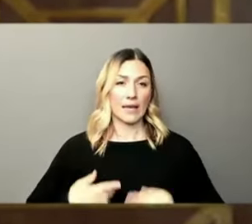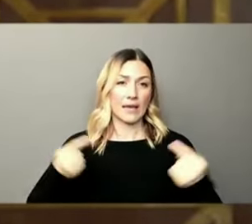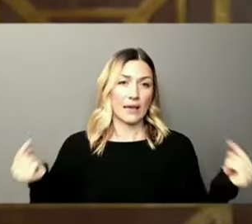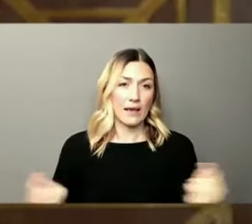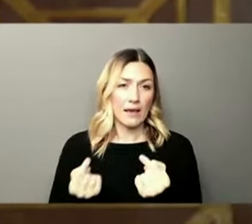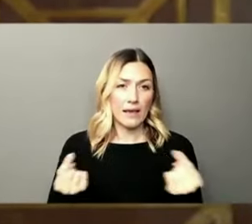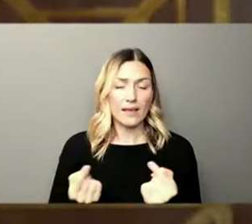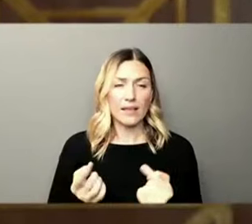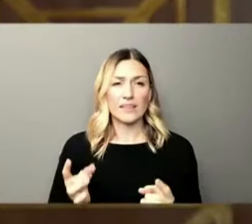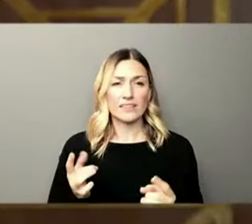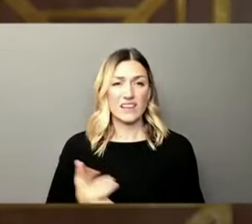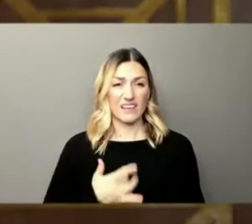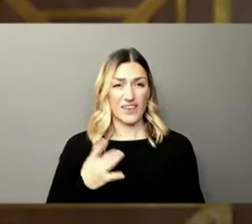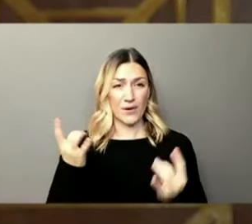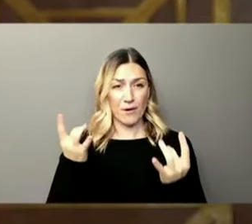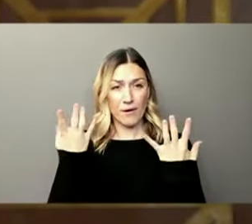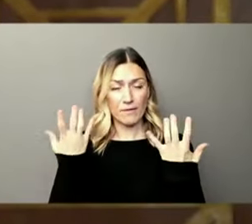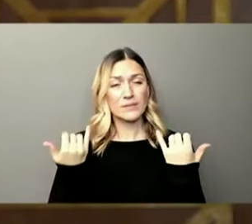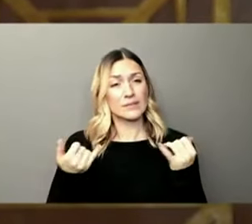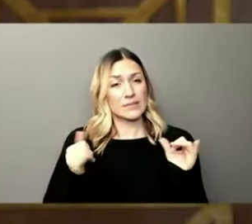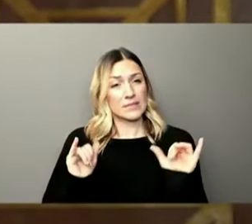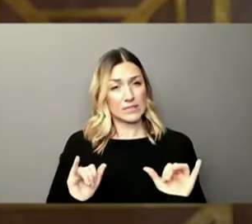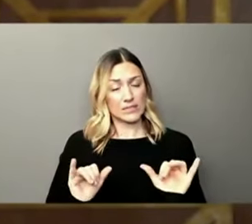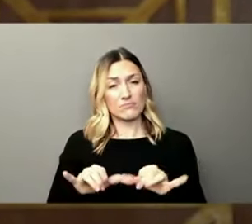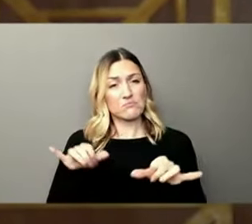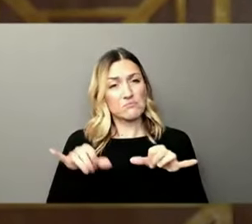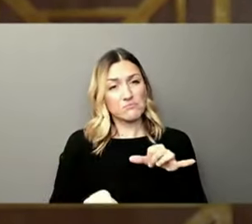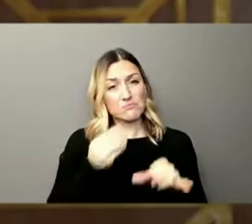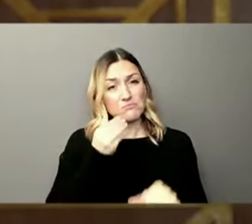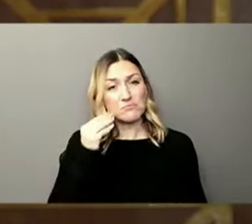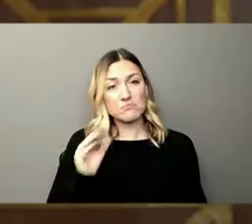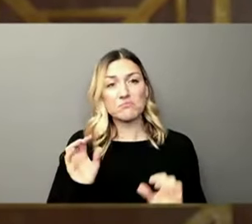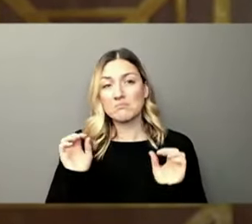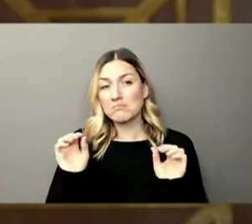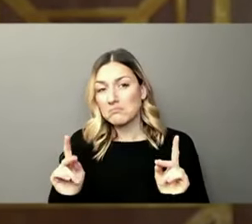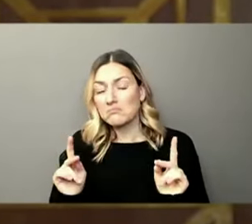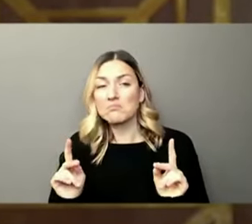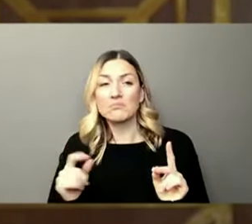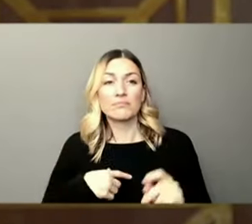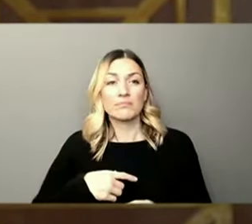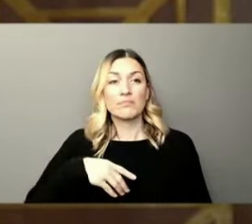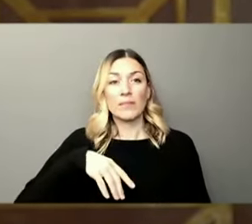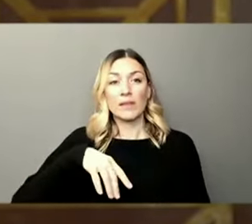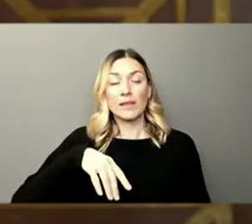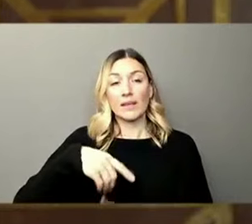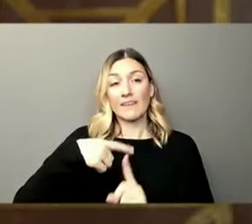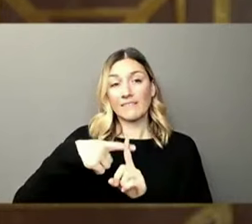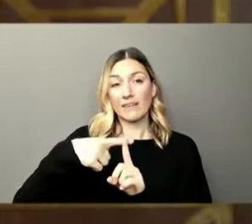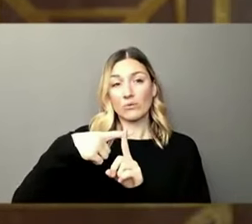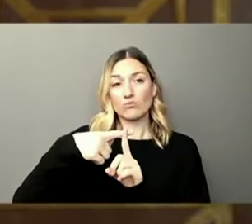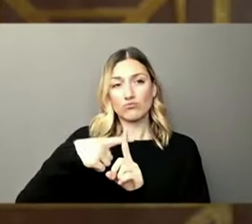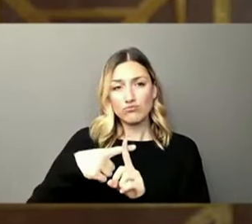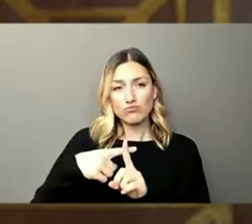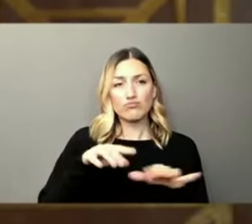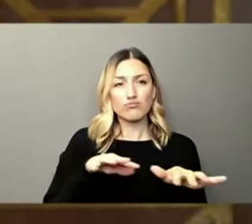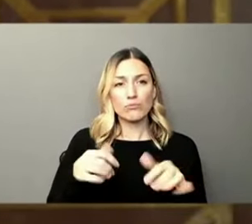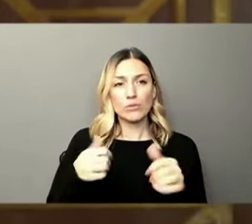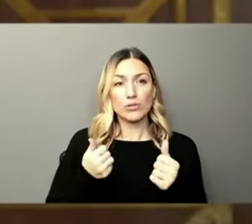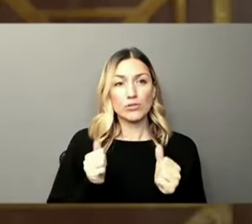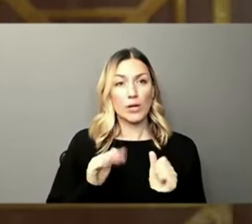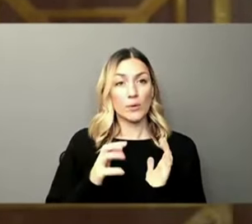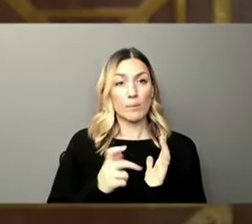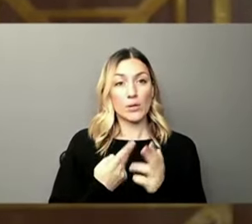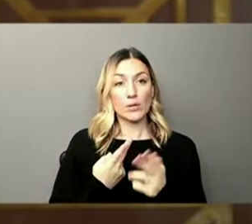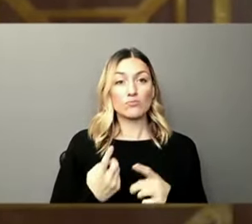well, I managed my COVID at home. After the fever went away, I tried to return to my normal life. I worked as a